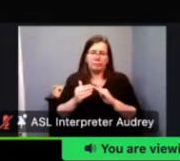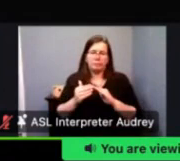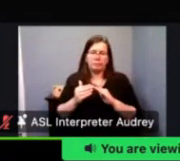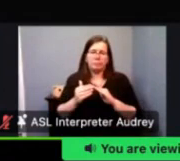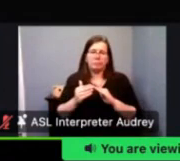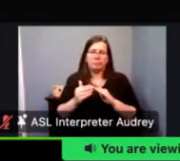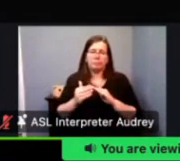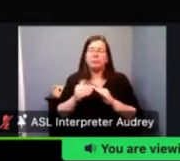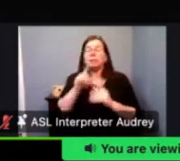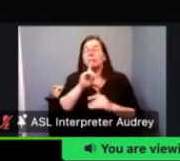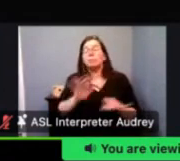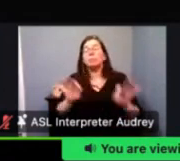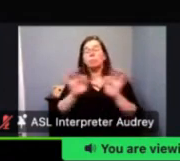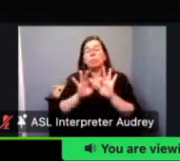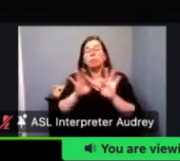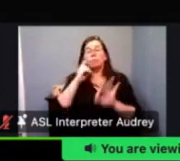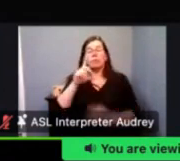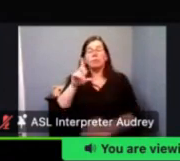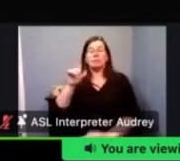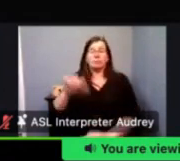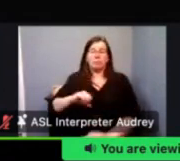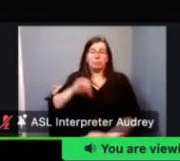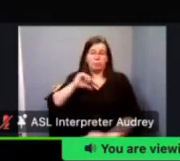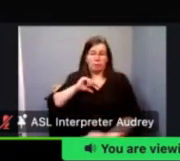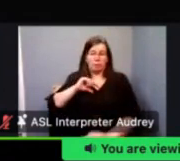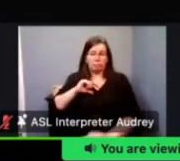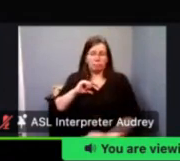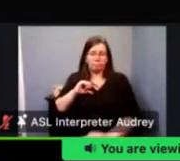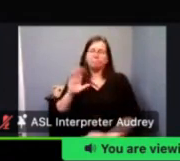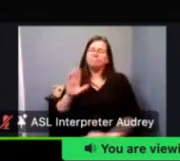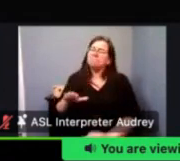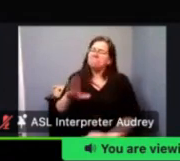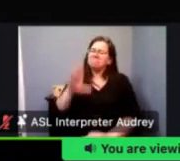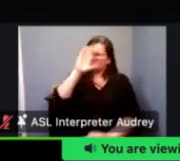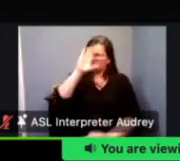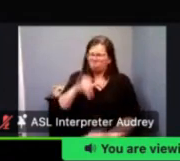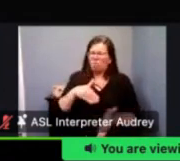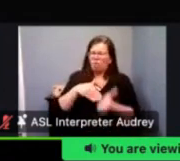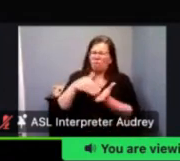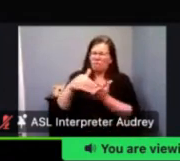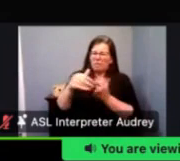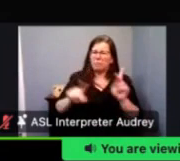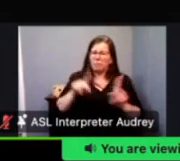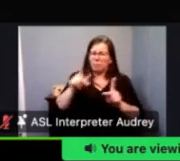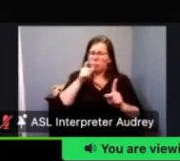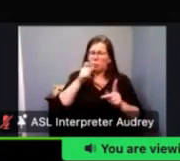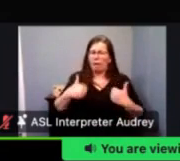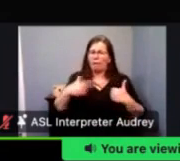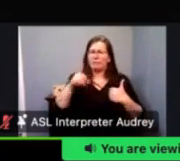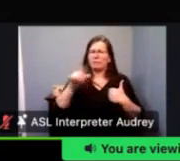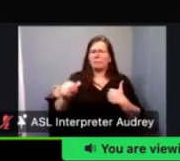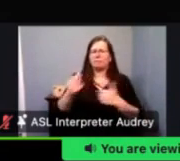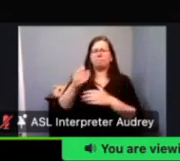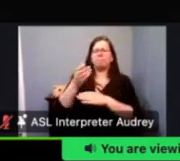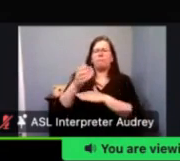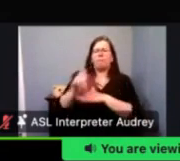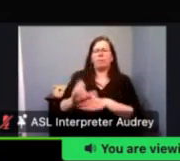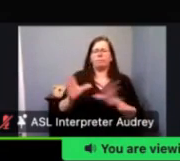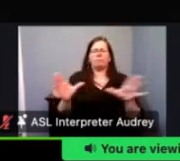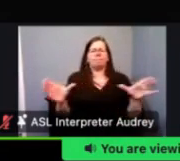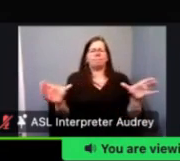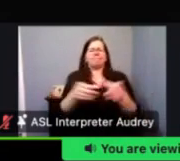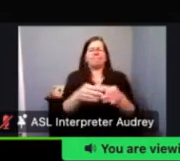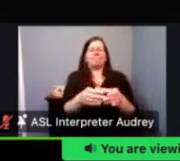Community is important to disability pride. So a lot of times, people with disabilities are kind of forced into groups with each